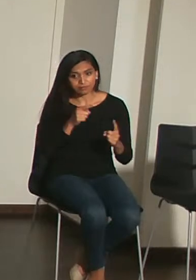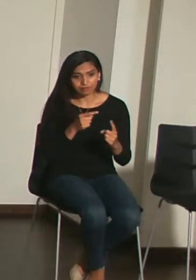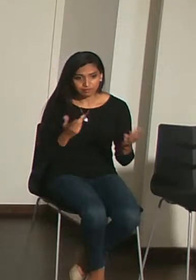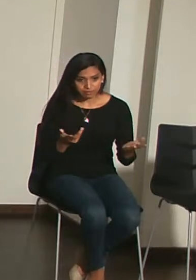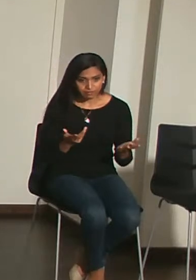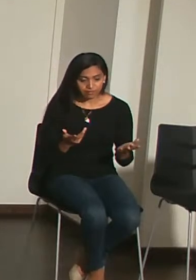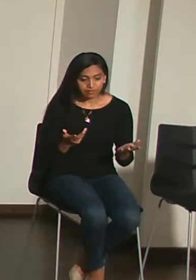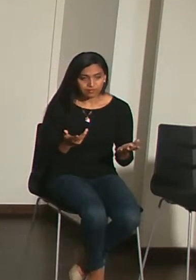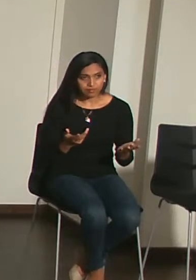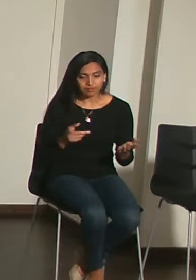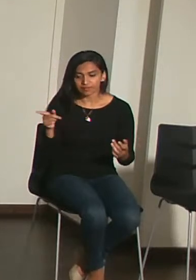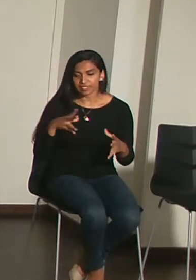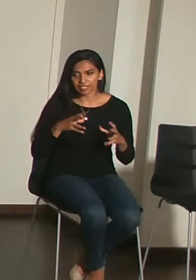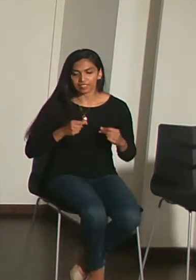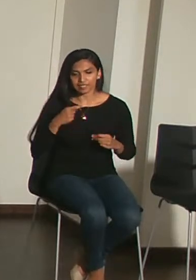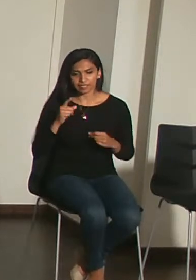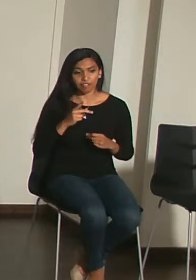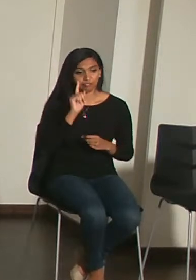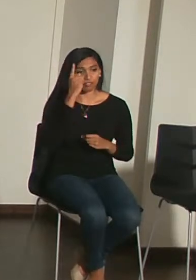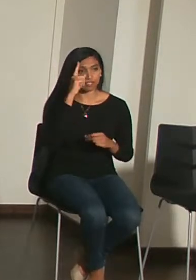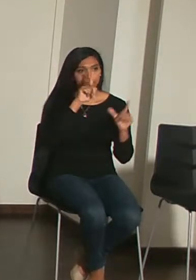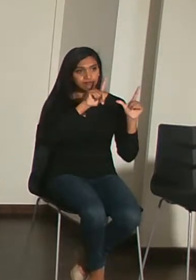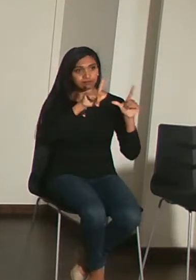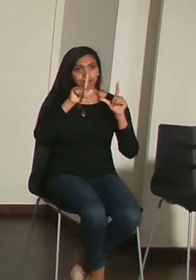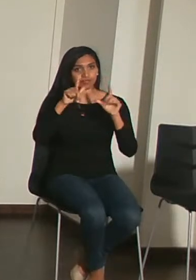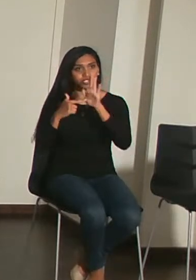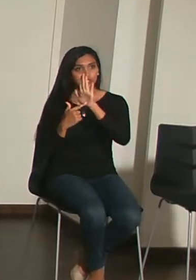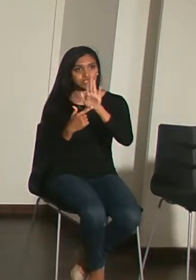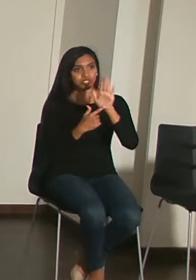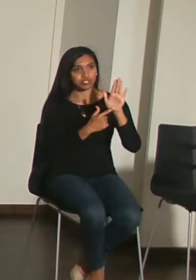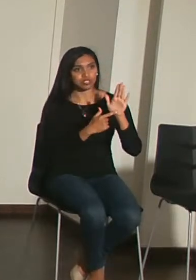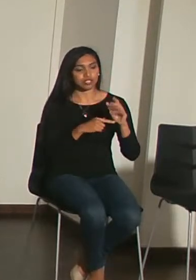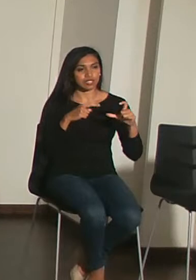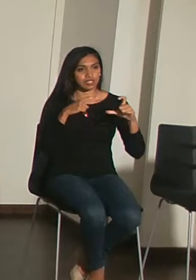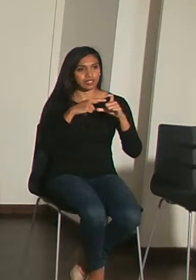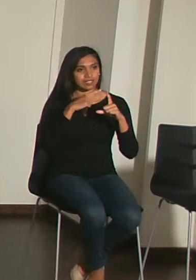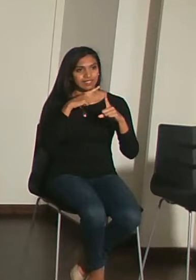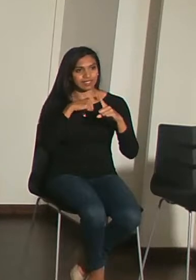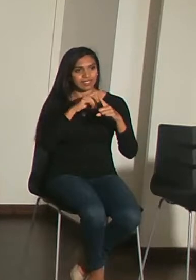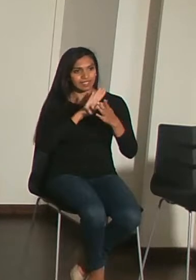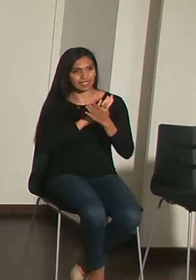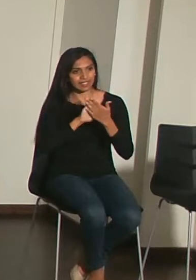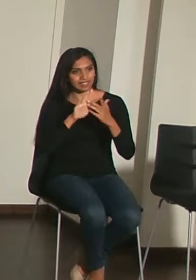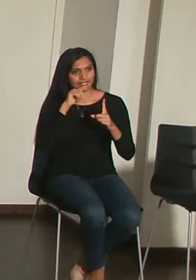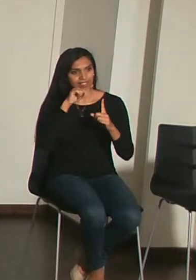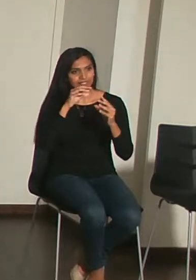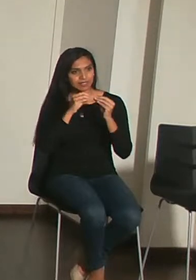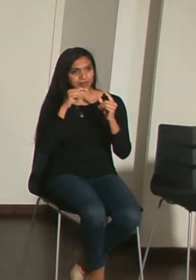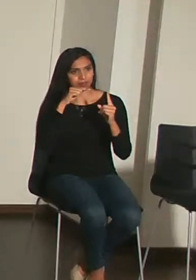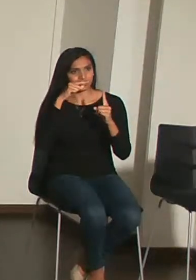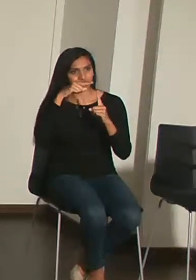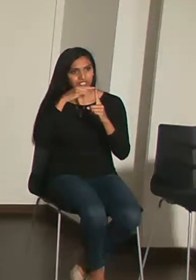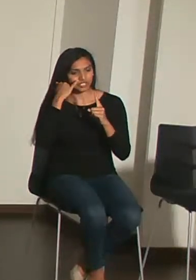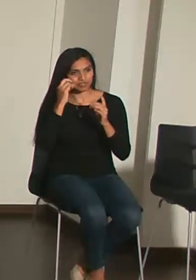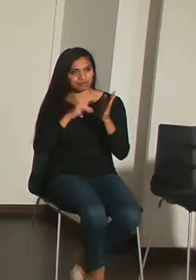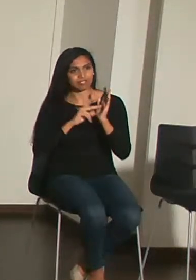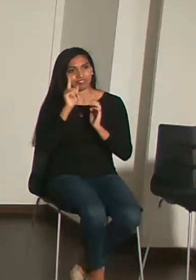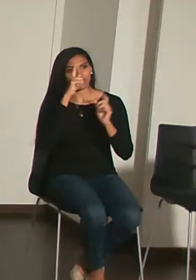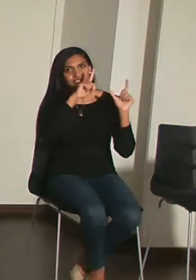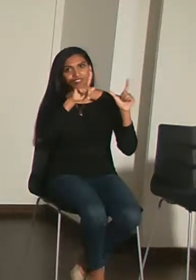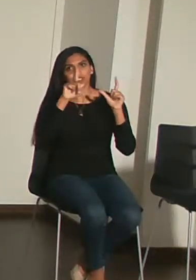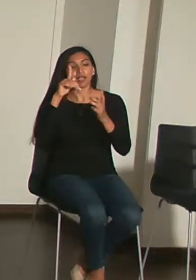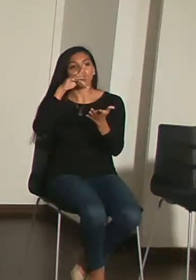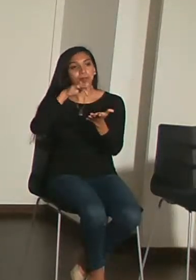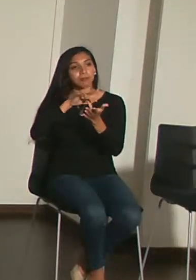The exhibition, we had a catalog, and then the second one, we decided not to print one purely because printing costs in Sri Lanka